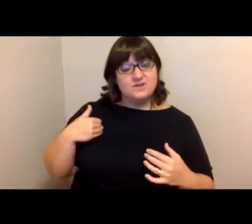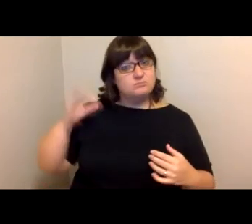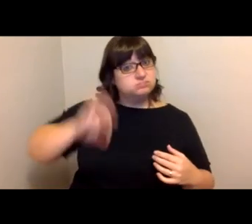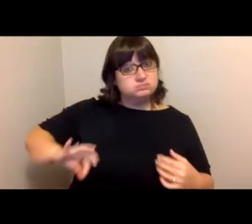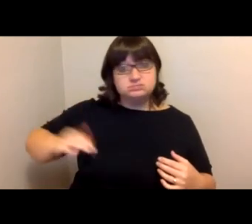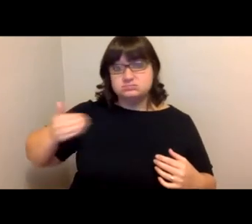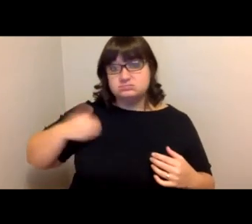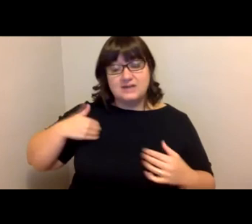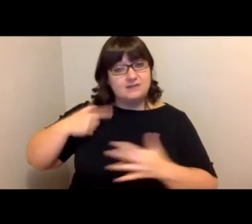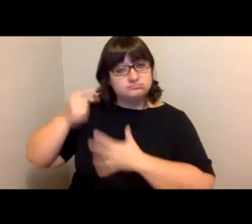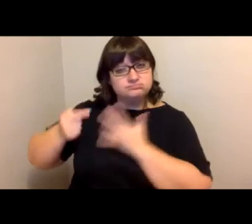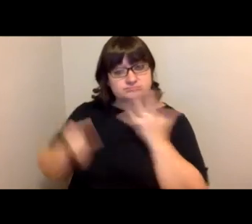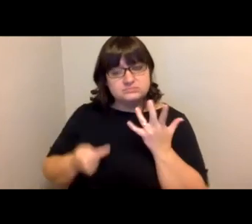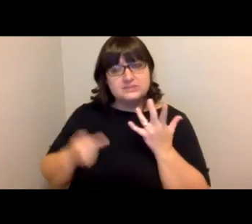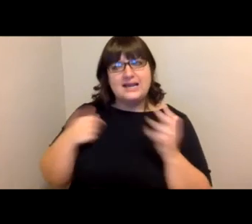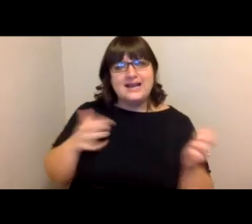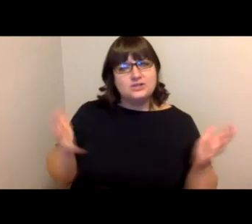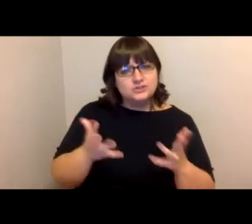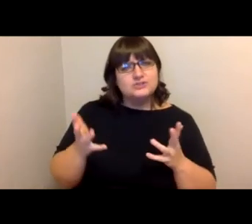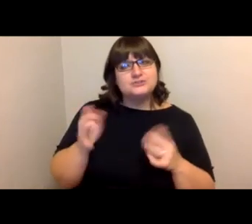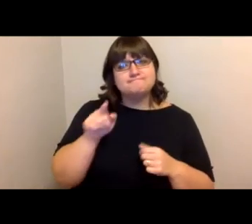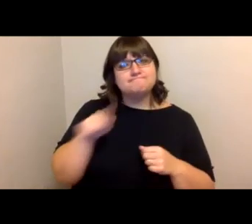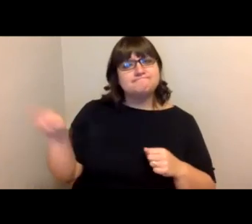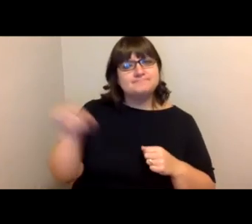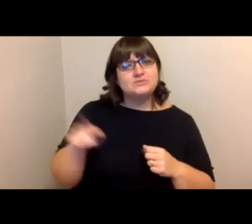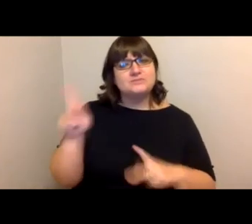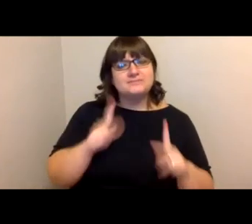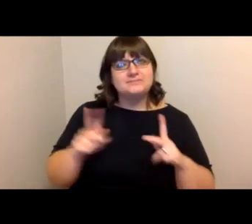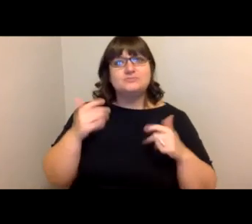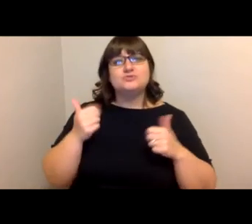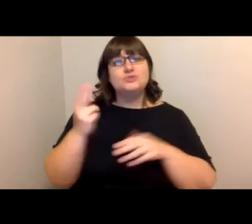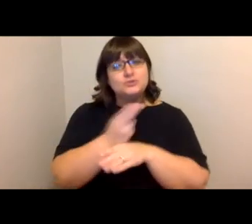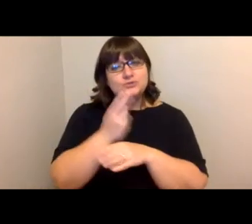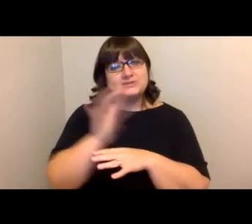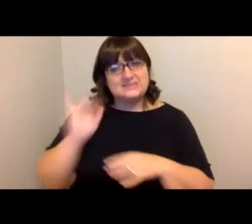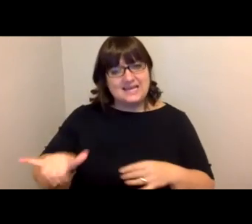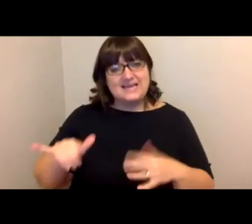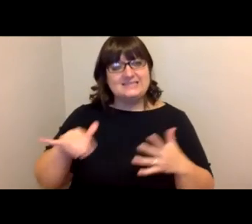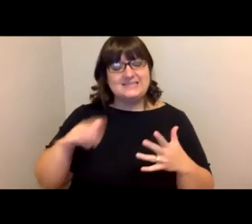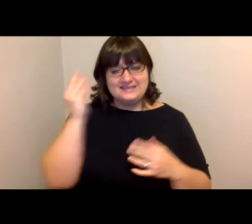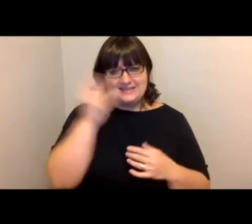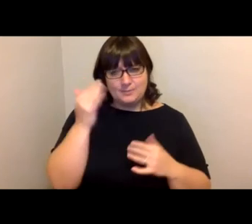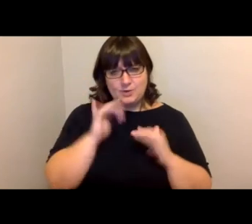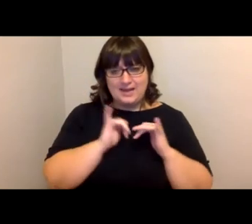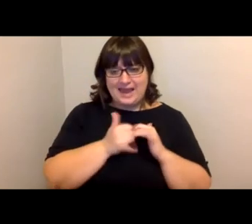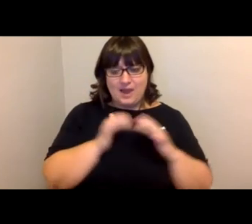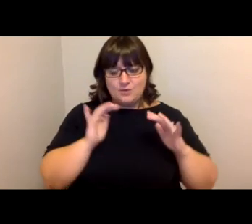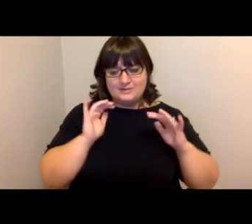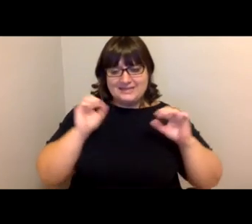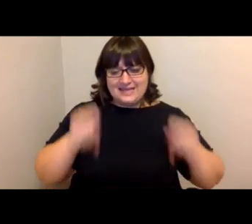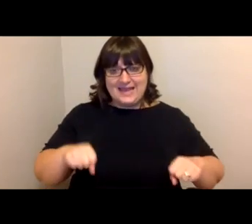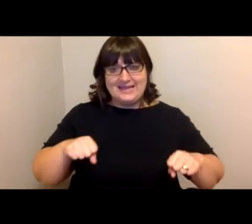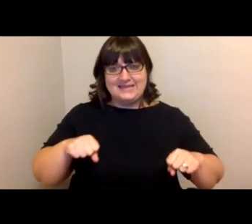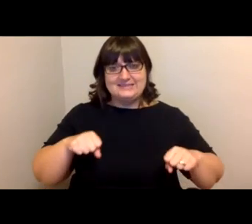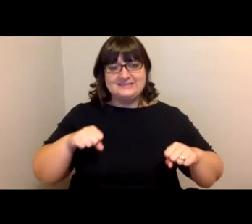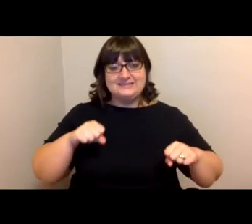leverage that and to think about what they have capacity for, and to be very mindful of and intentional